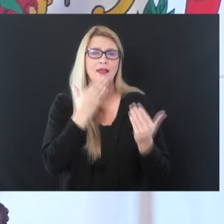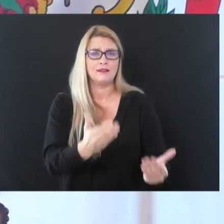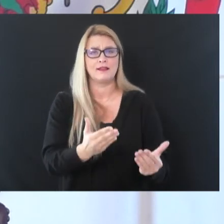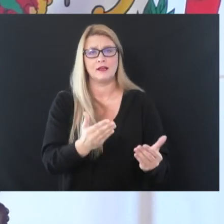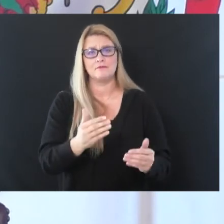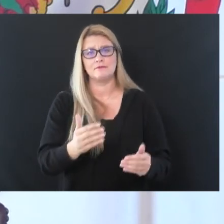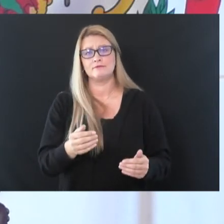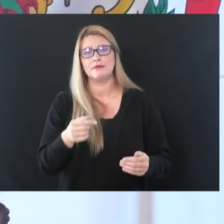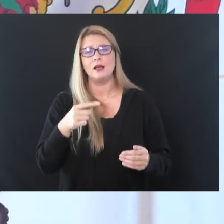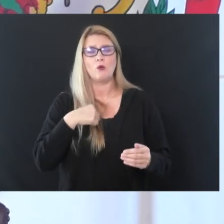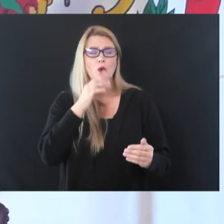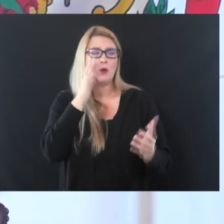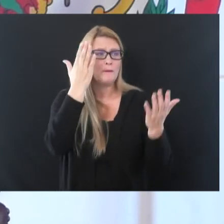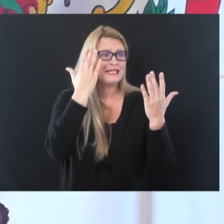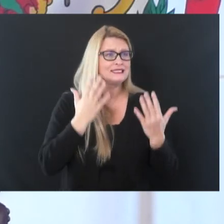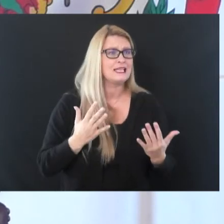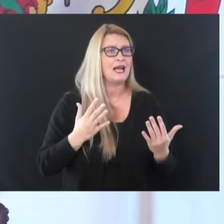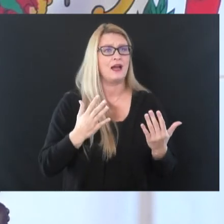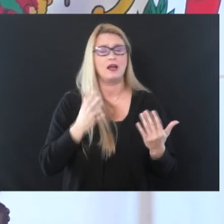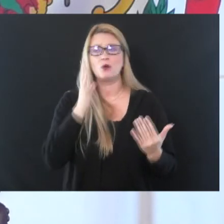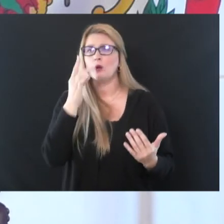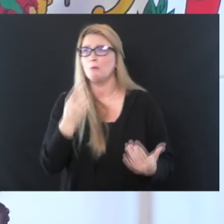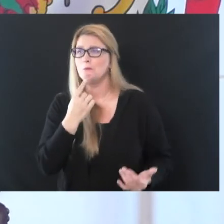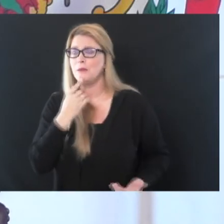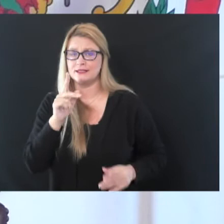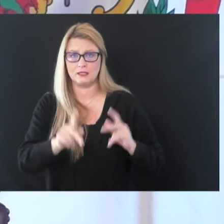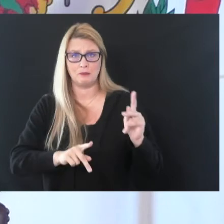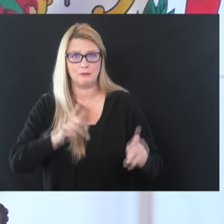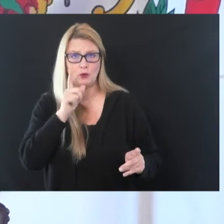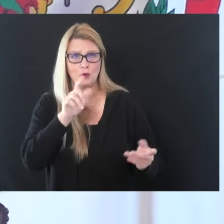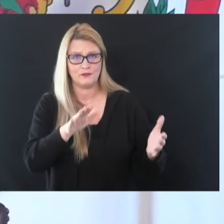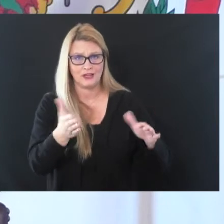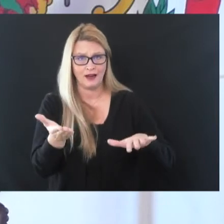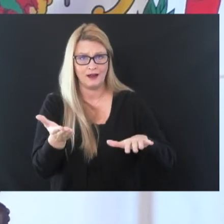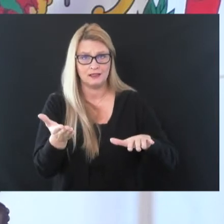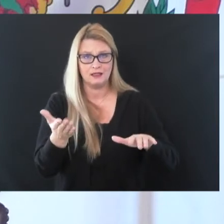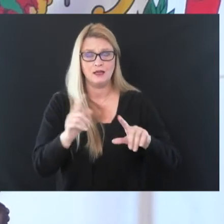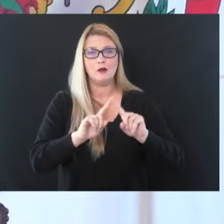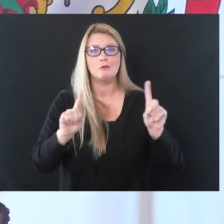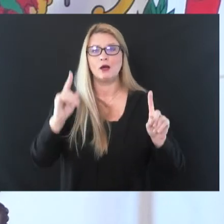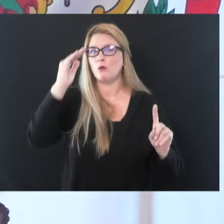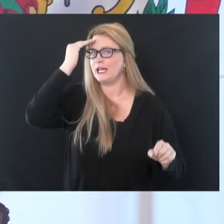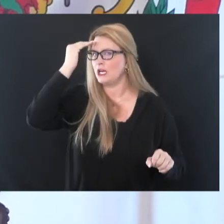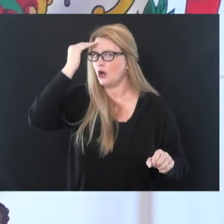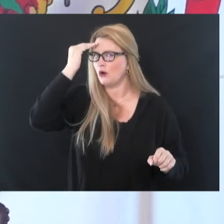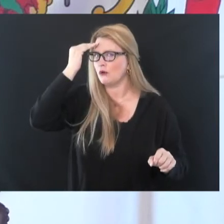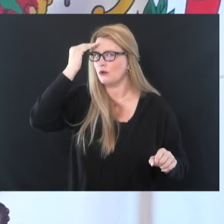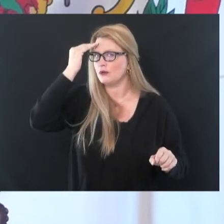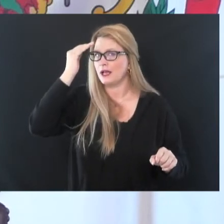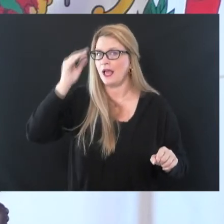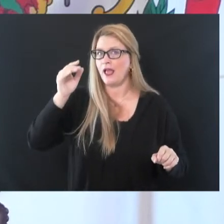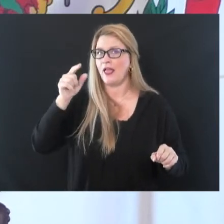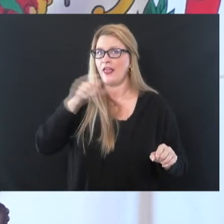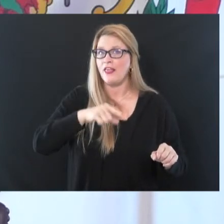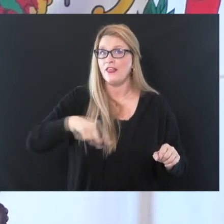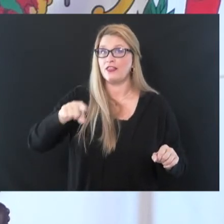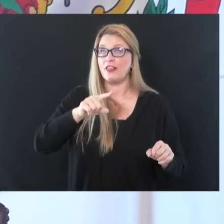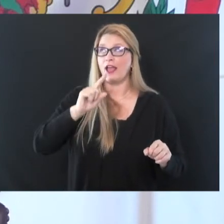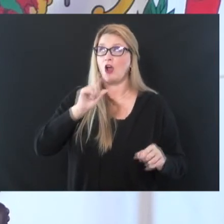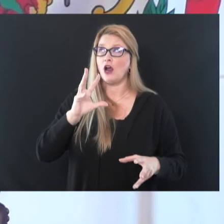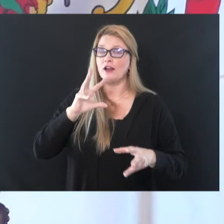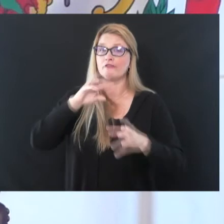be sad that we miss them. But we're going to know that in some way, somehow, they're in God's